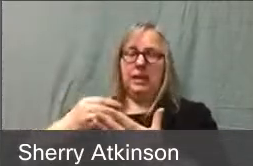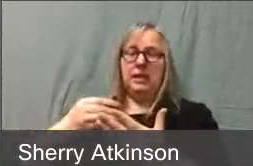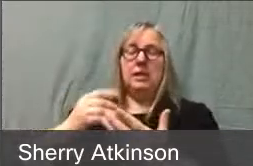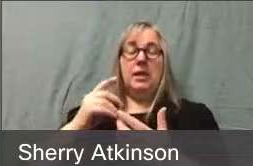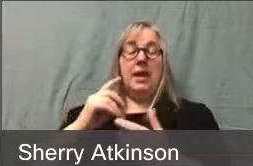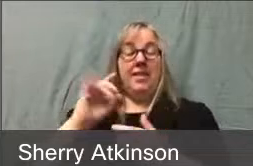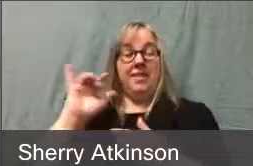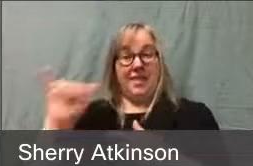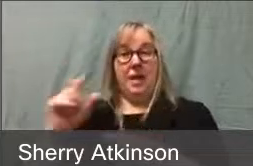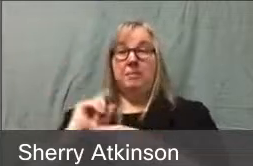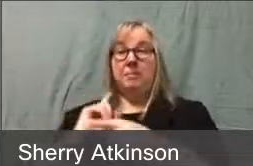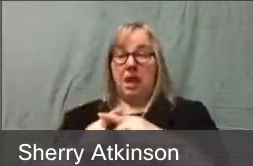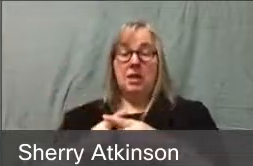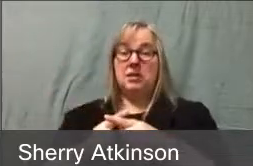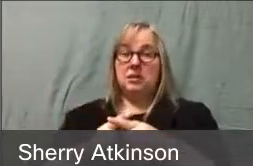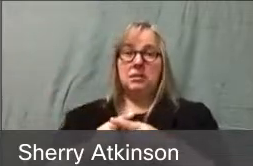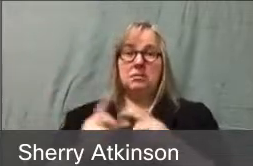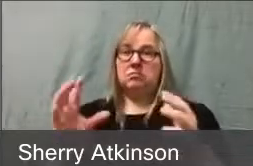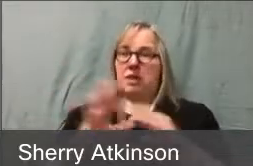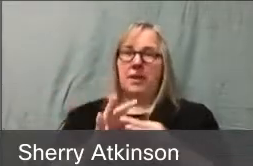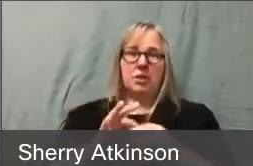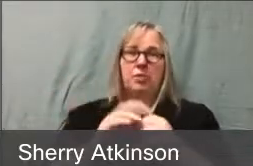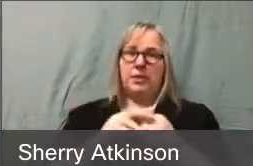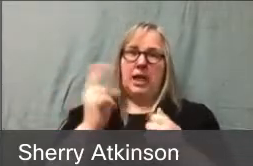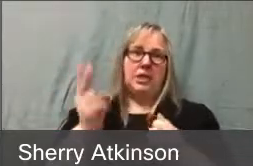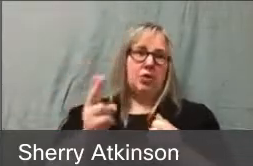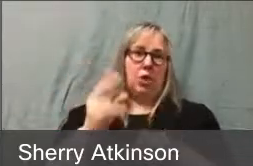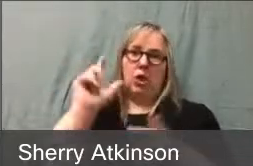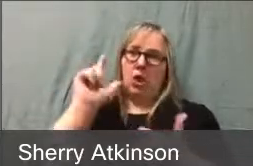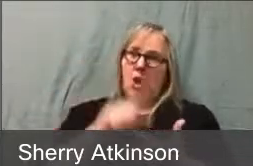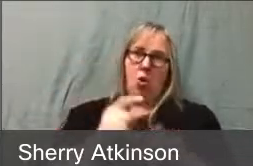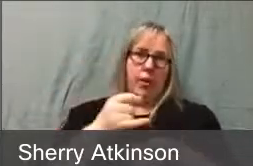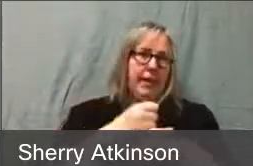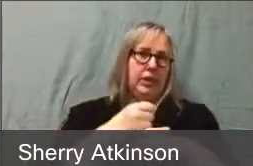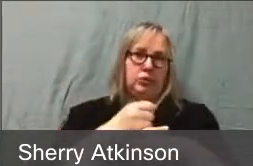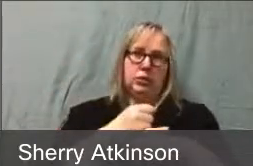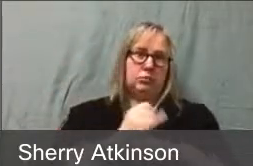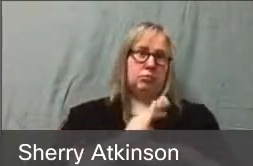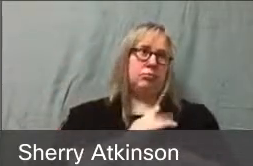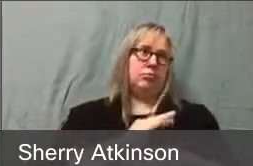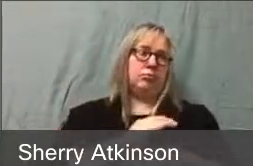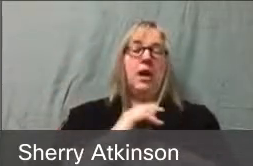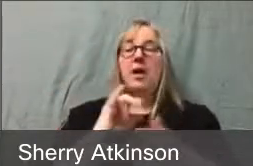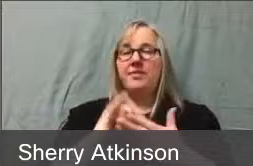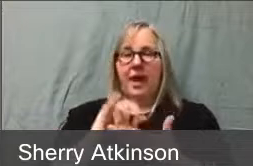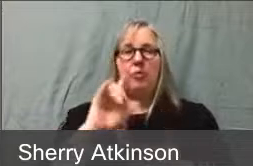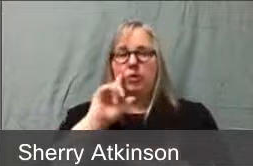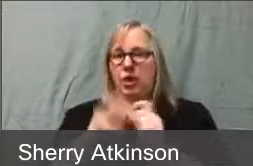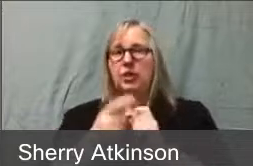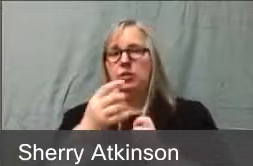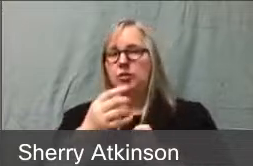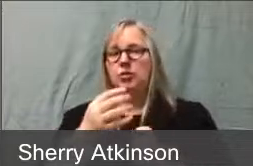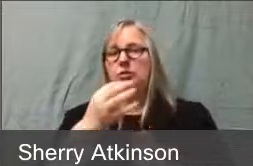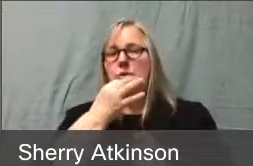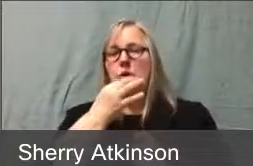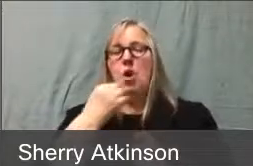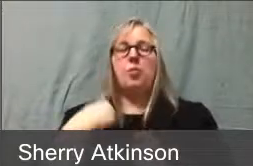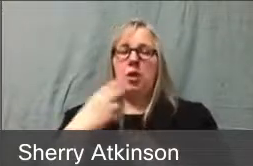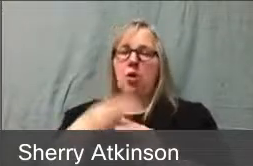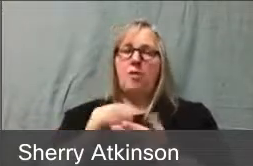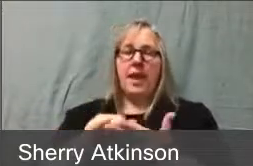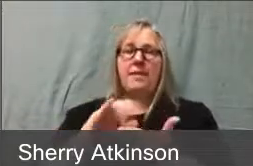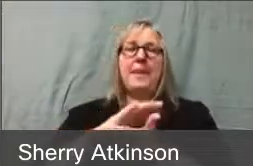with historically low interest rates, all indications are that is going to change as well. We call it the paper gains, balance